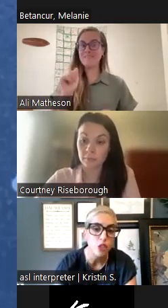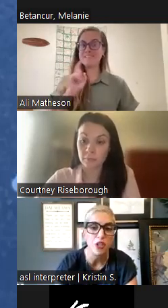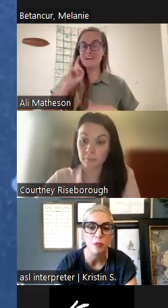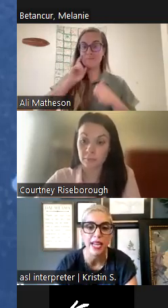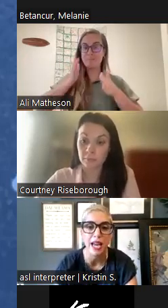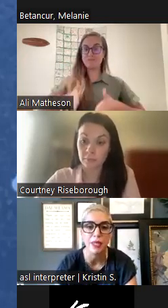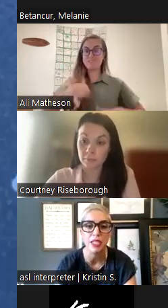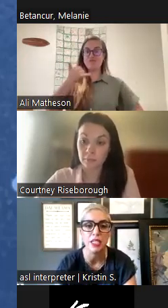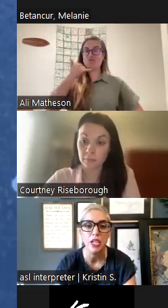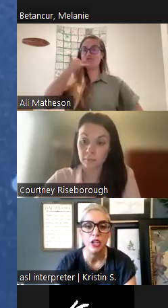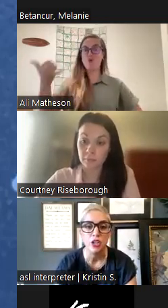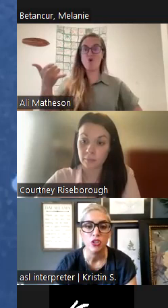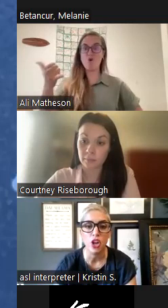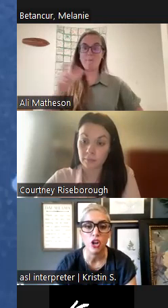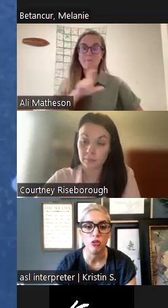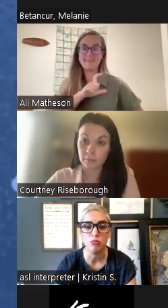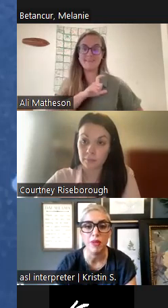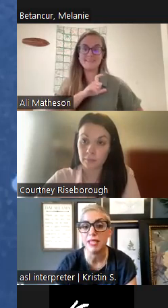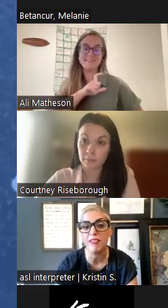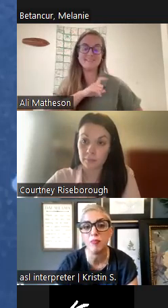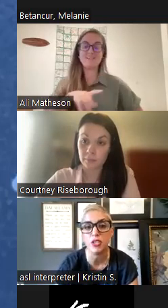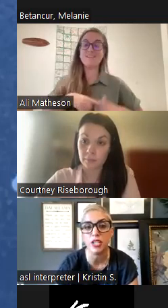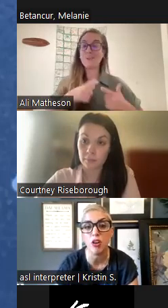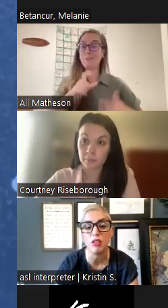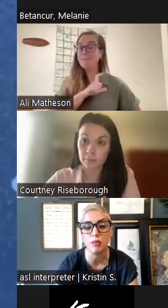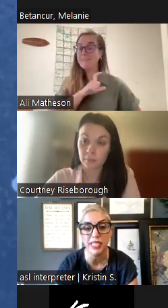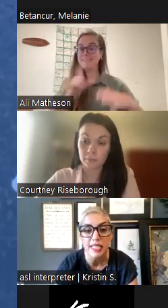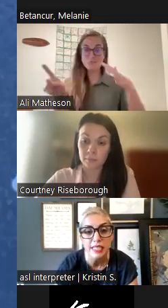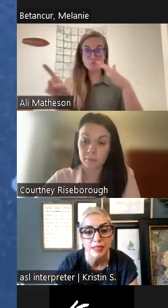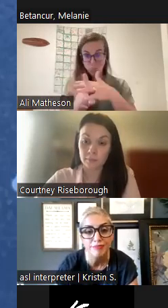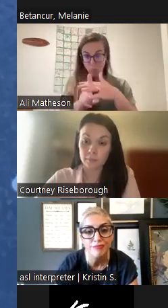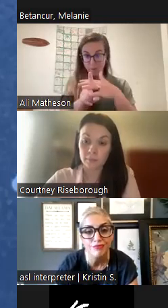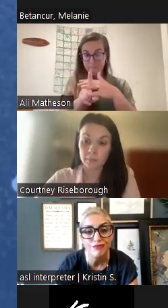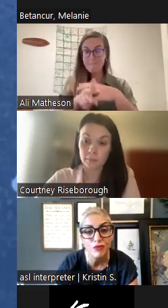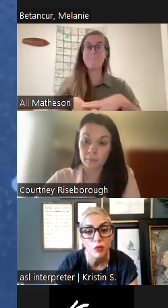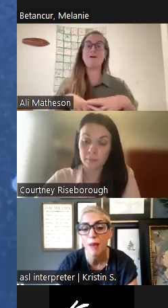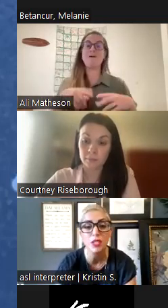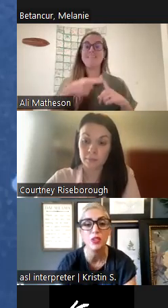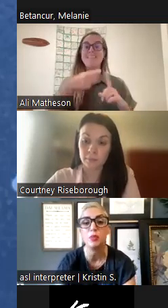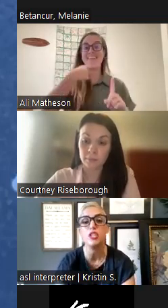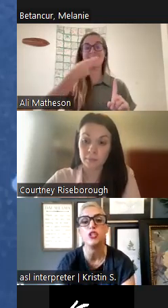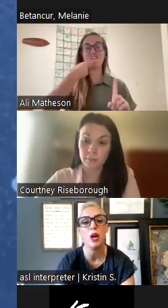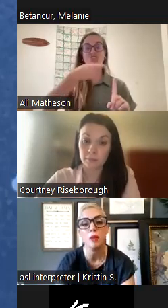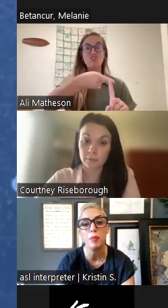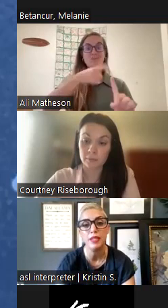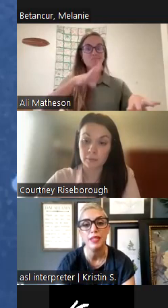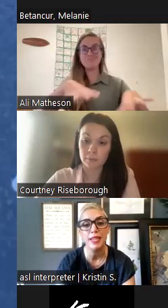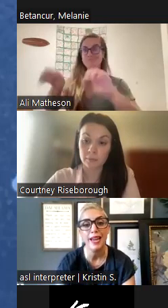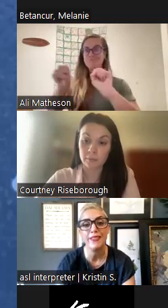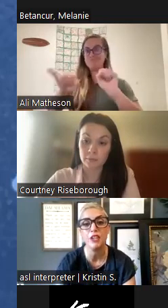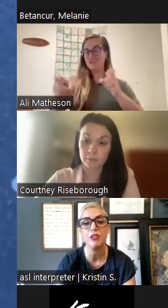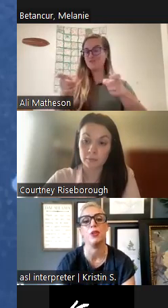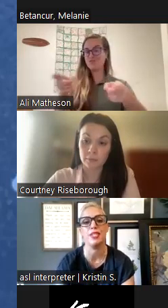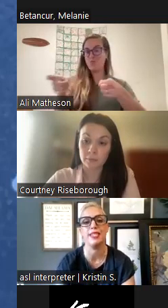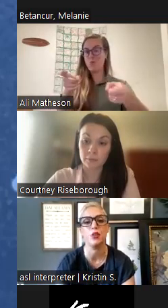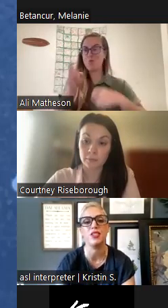Another situation might happen. So maybe a deaf person calls the police. What happens when the police show up and